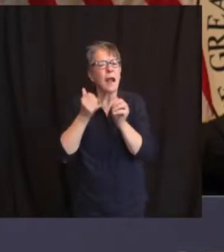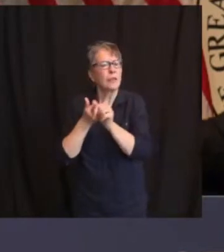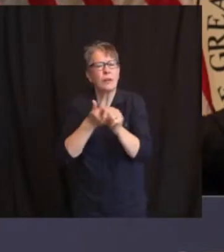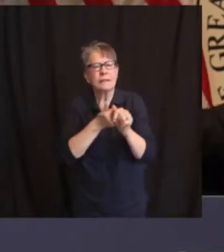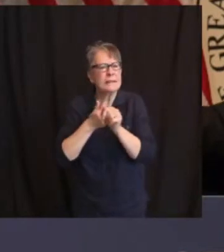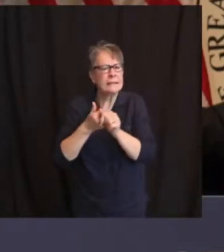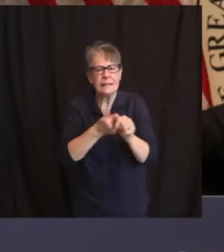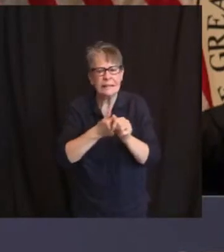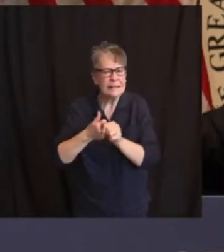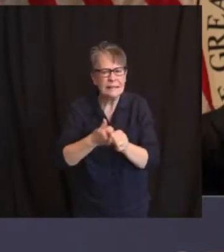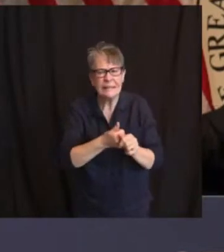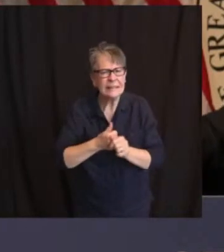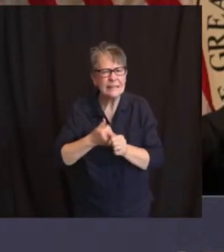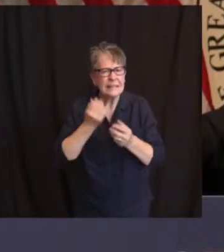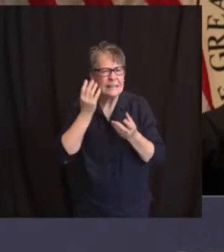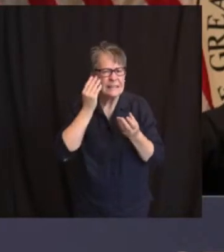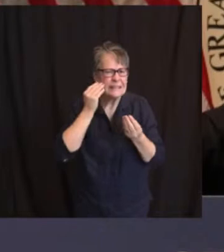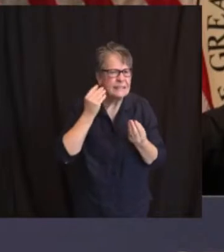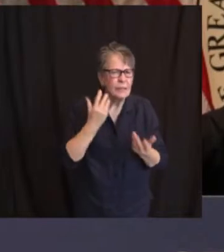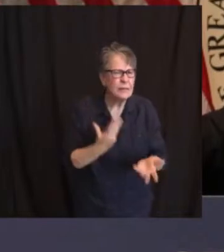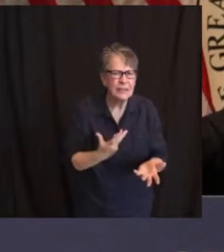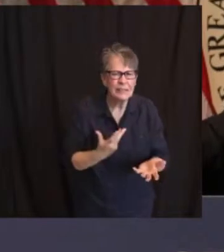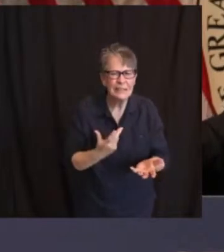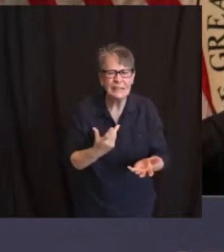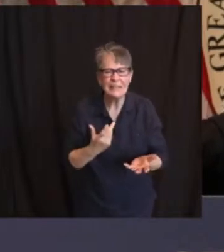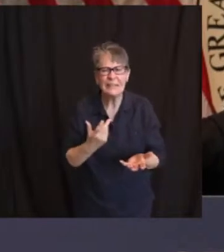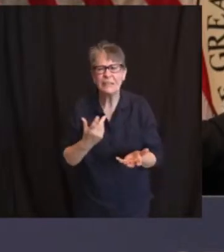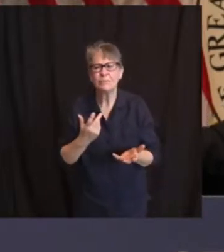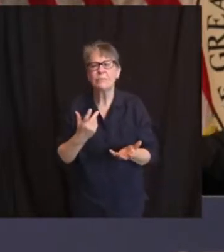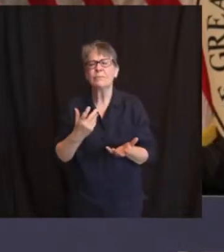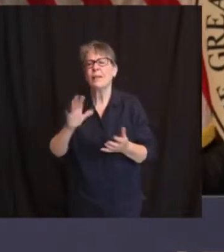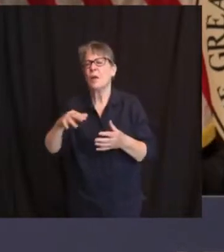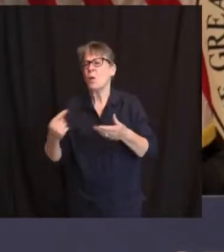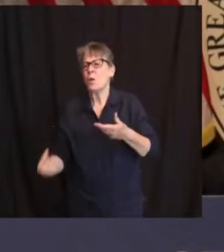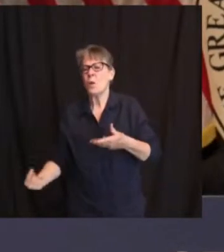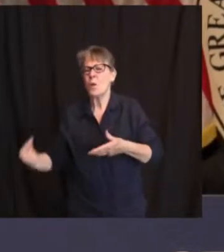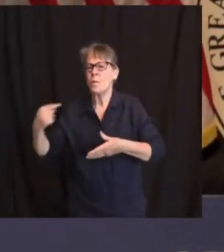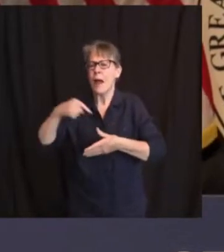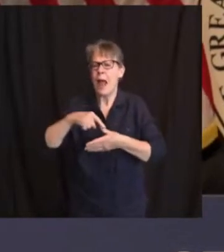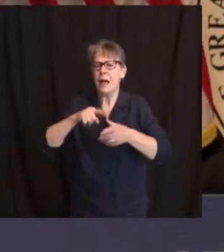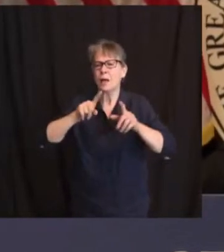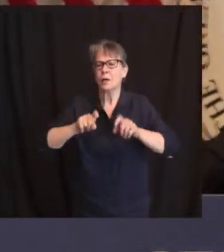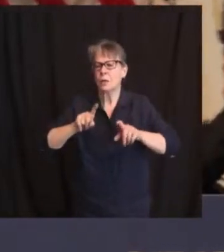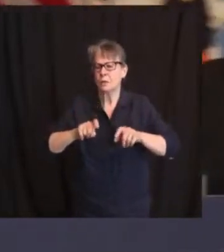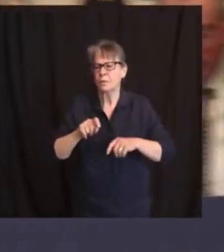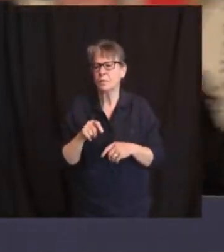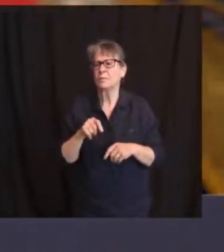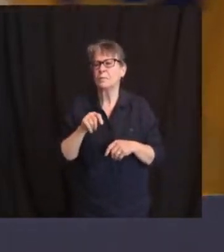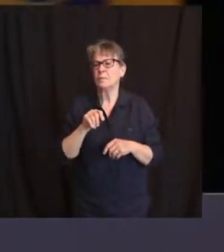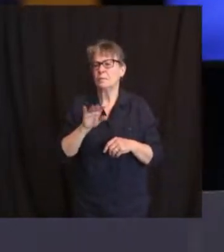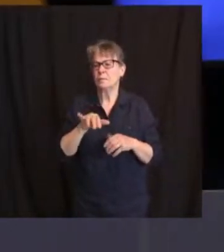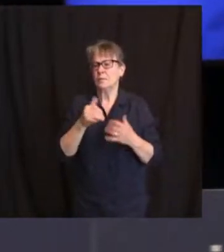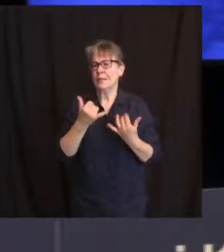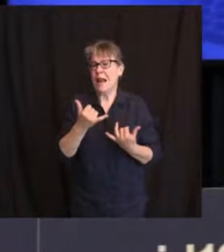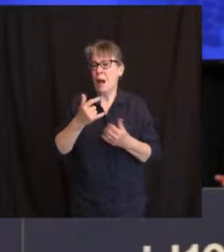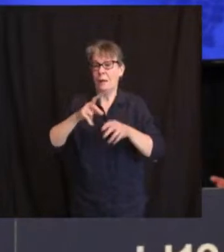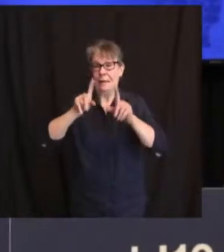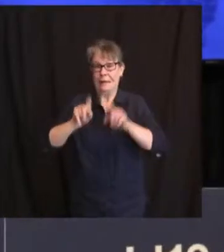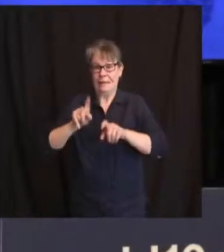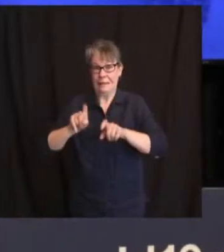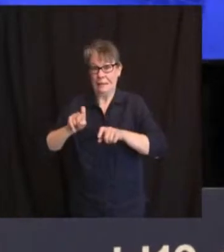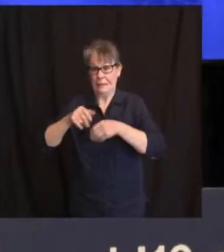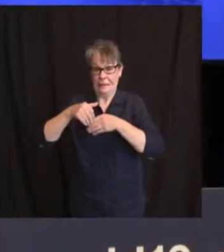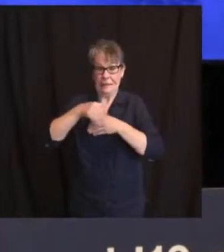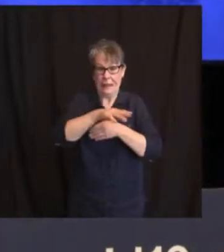idea of the testing supplies and what the status getting to LTC, either one of you? As early as this morning, after our 10 o'clock